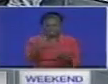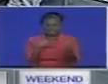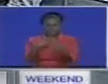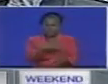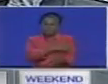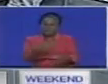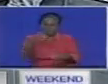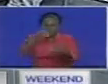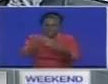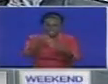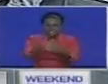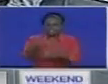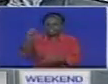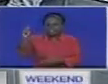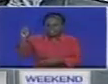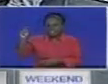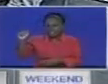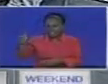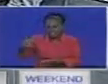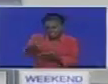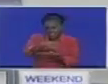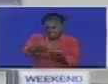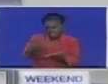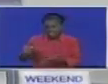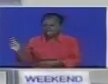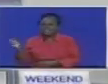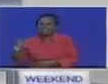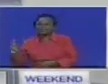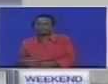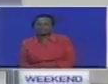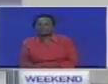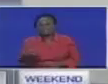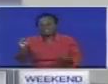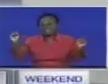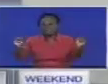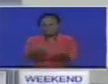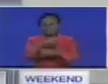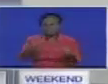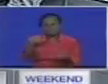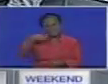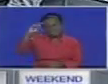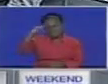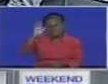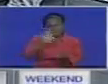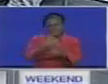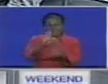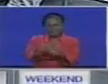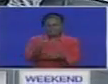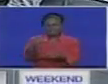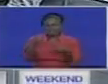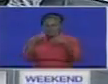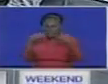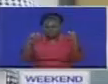within TNA seems to be centered in Nairobi. What do you have to say? Let me say, first of all, I think most of the sentiments aired